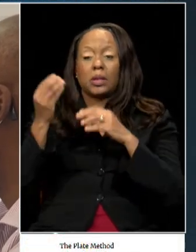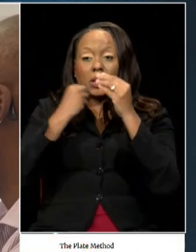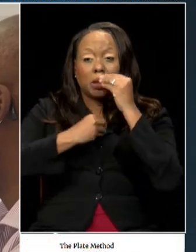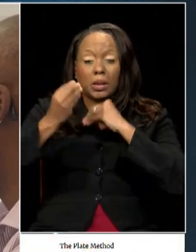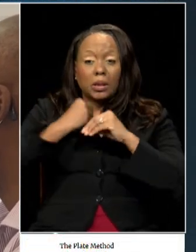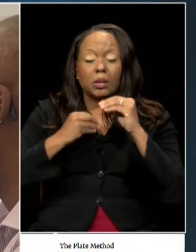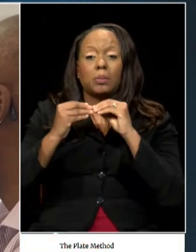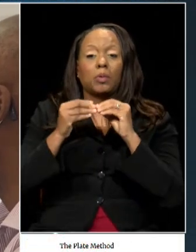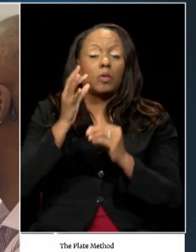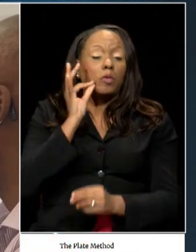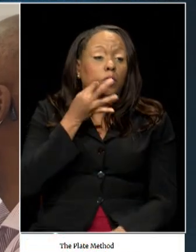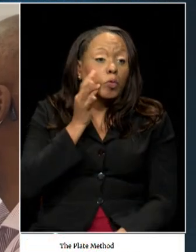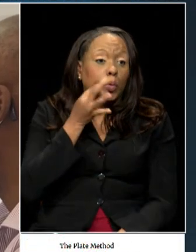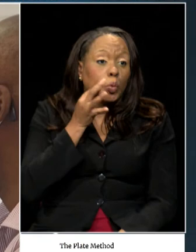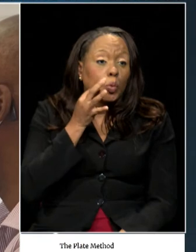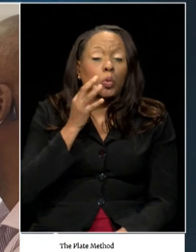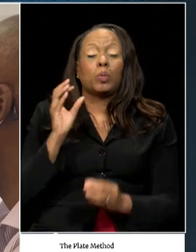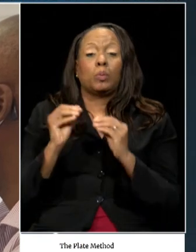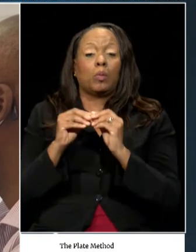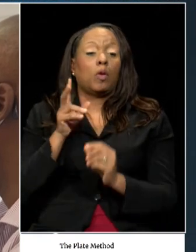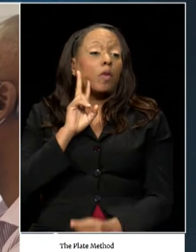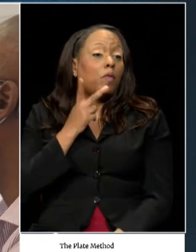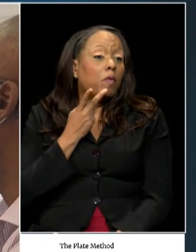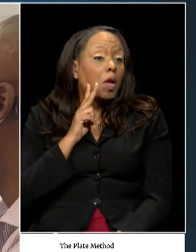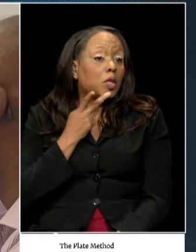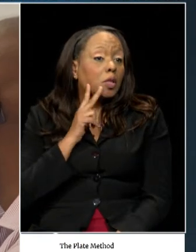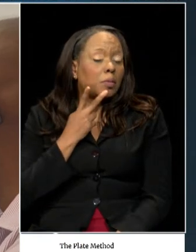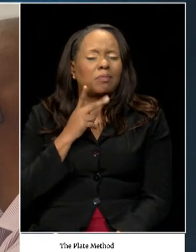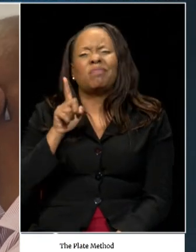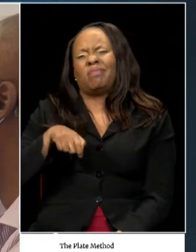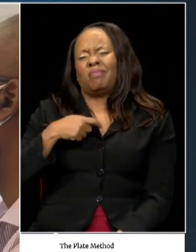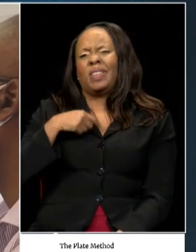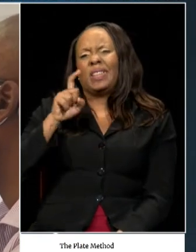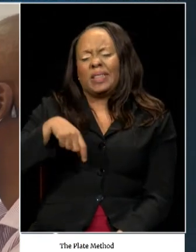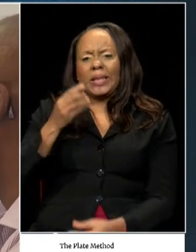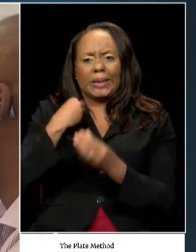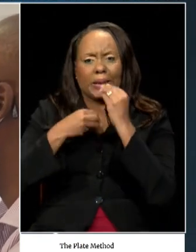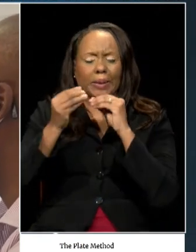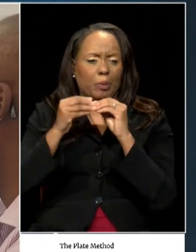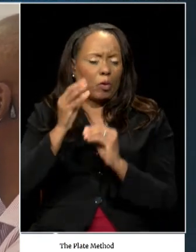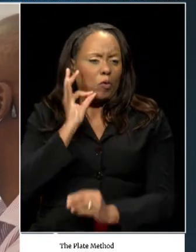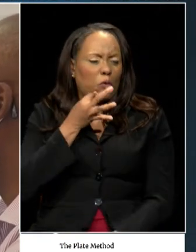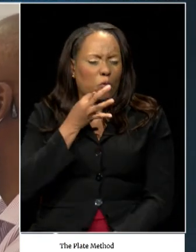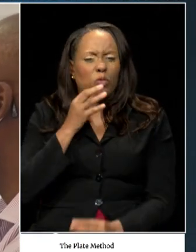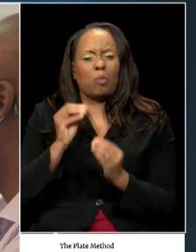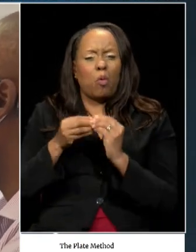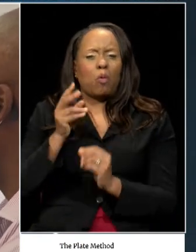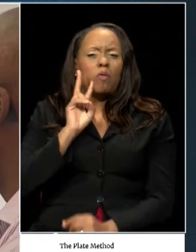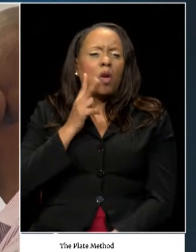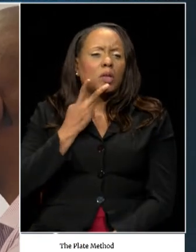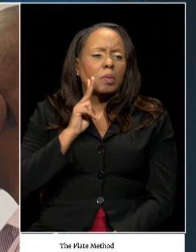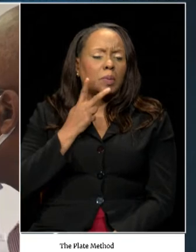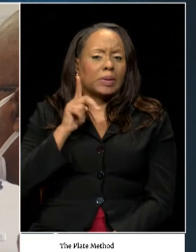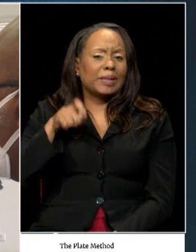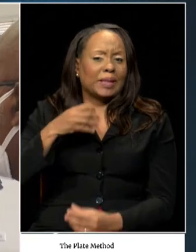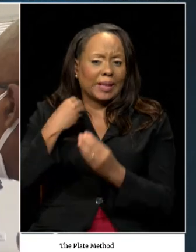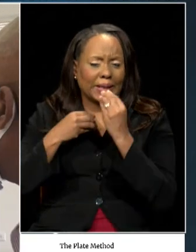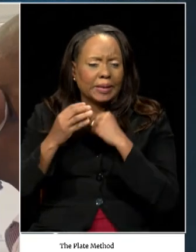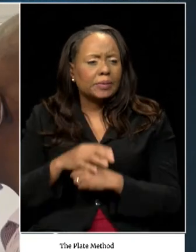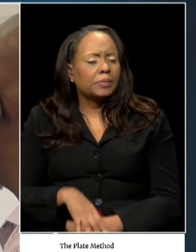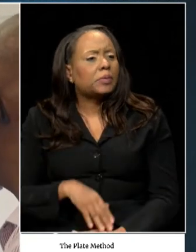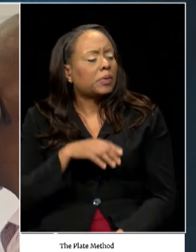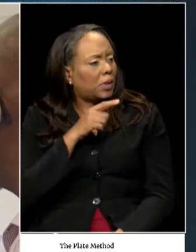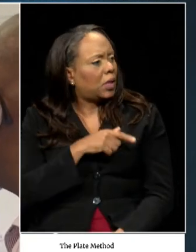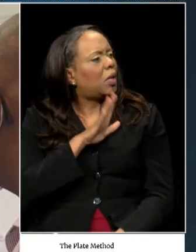and vegetables, which I probably needed to eat more than what I was doing before. Yeah. So that brings me now to your